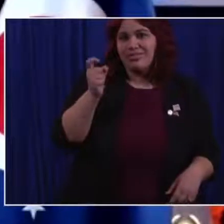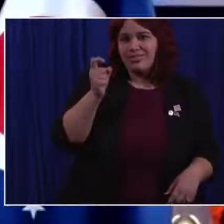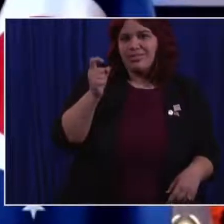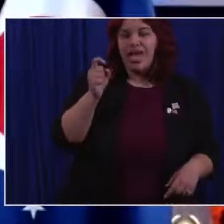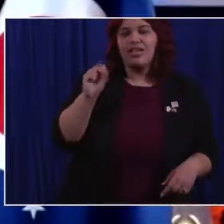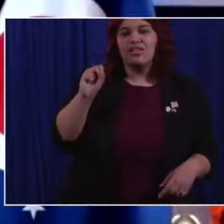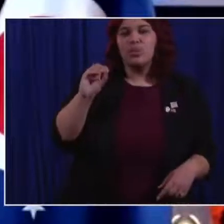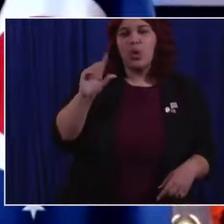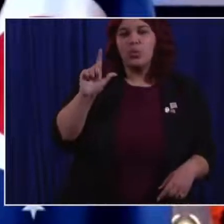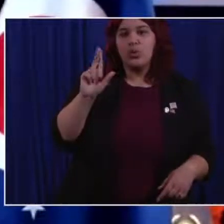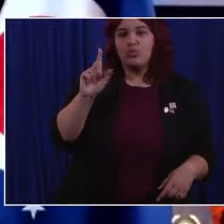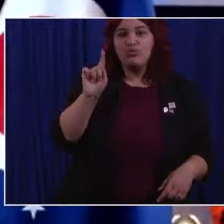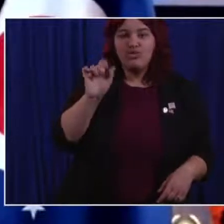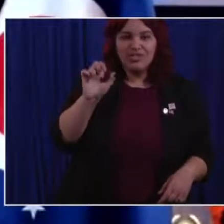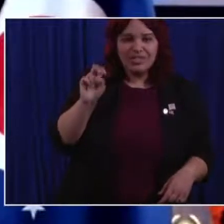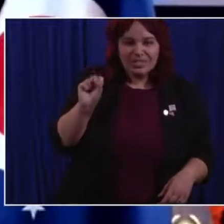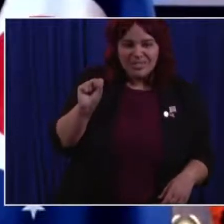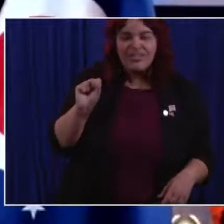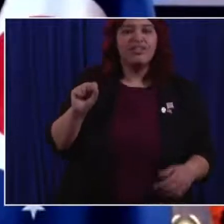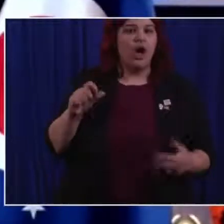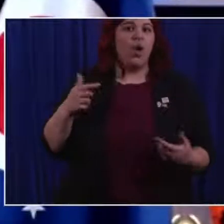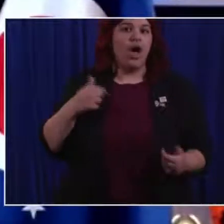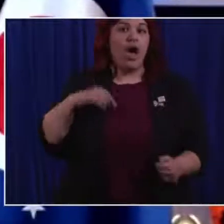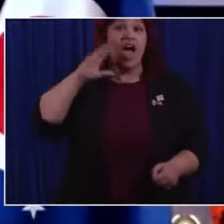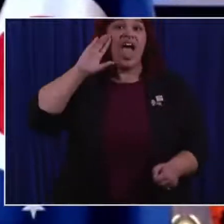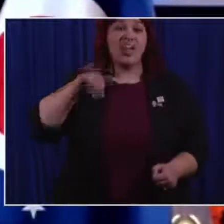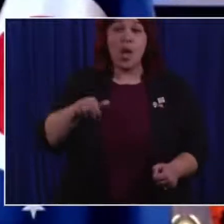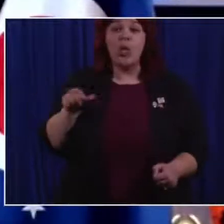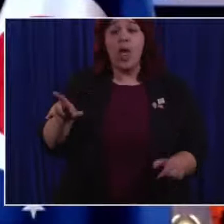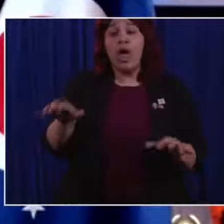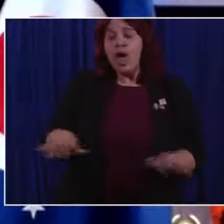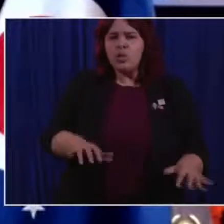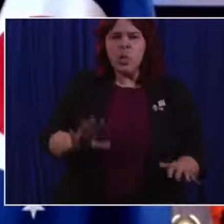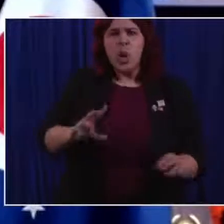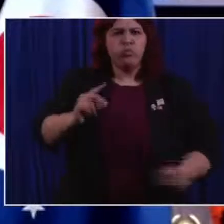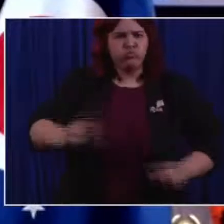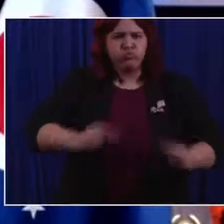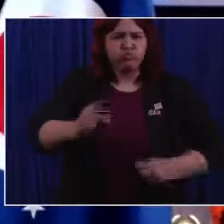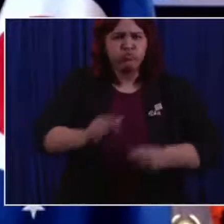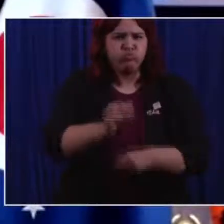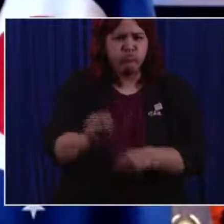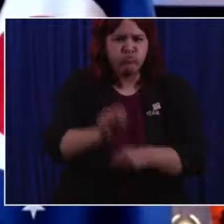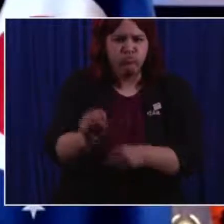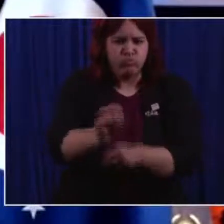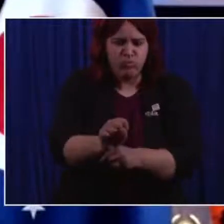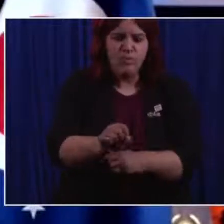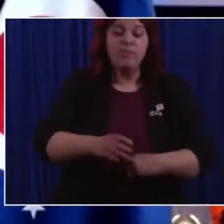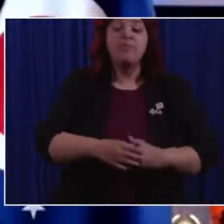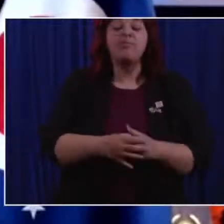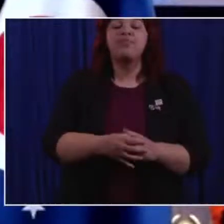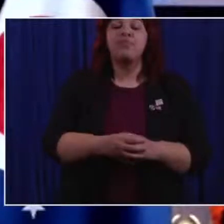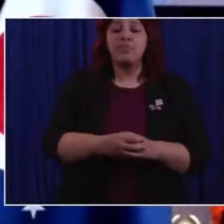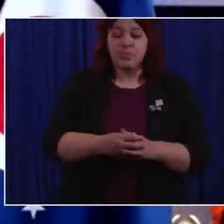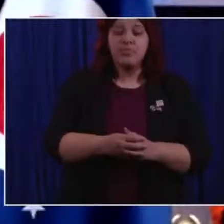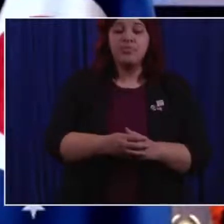get that report. I know they're working hard on this, but I guess it's good timing. We're transitioning from people who